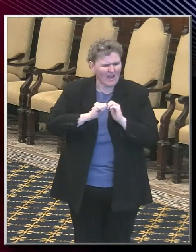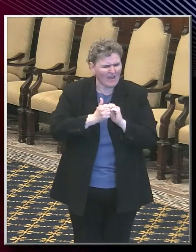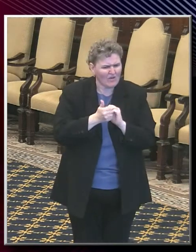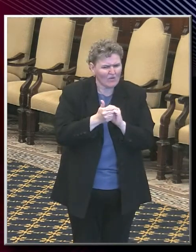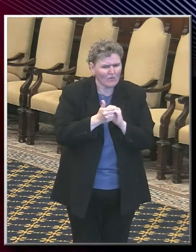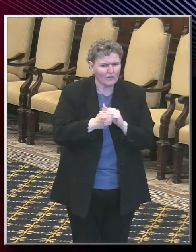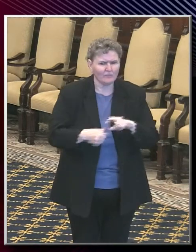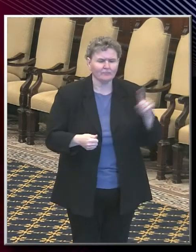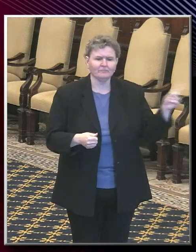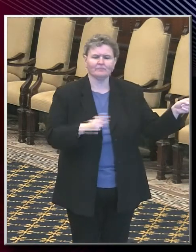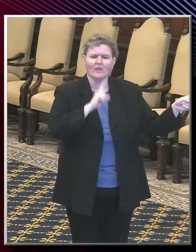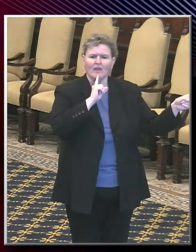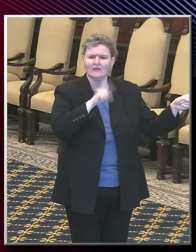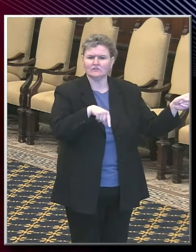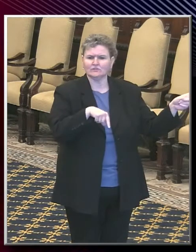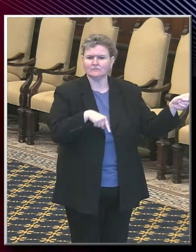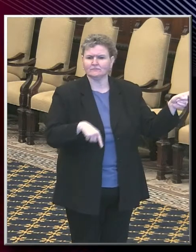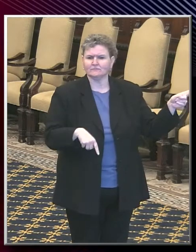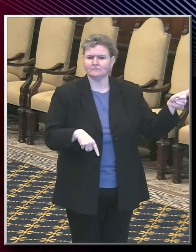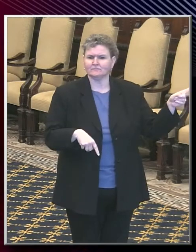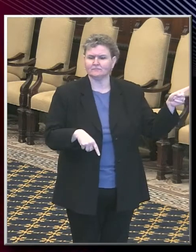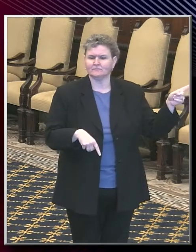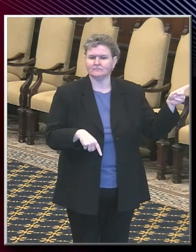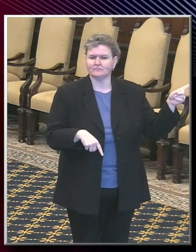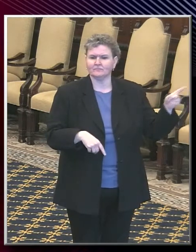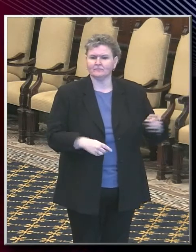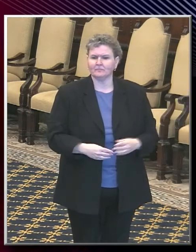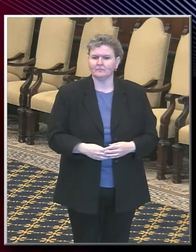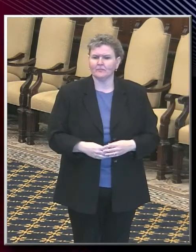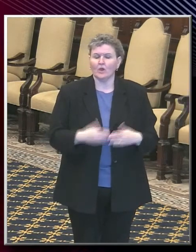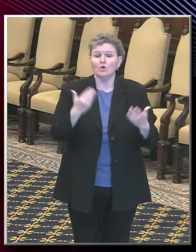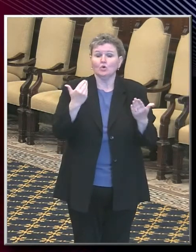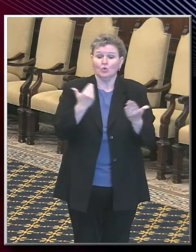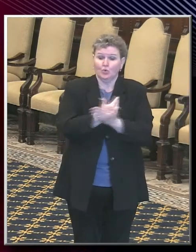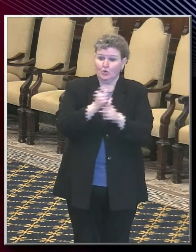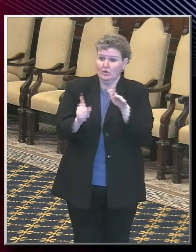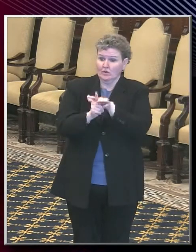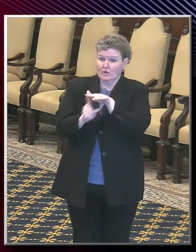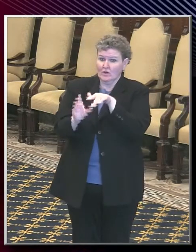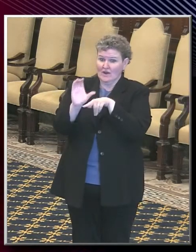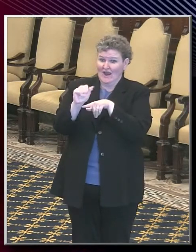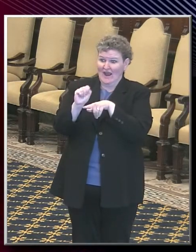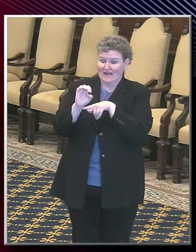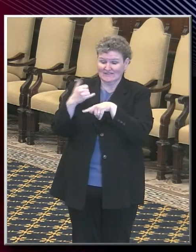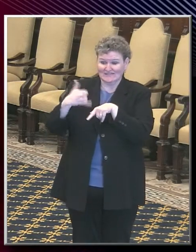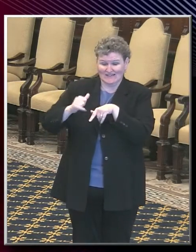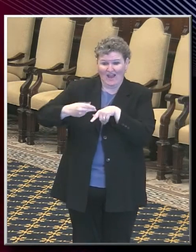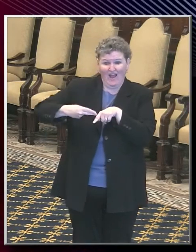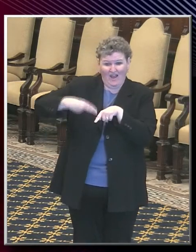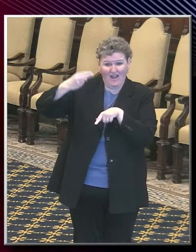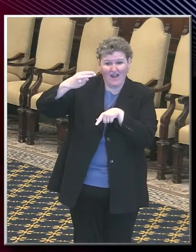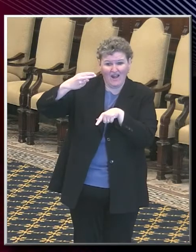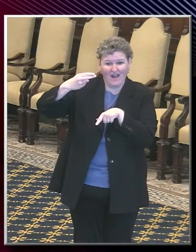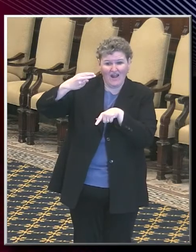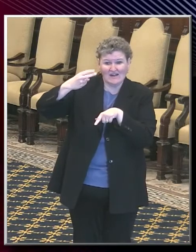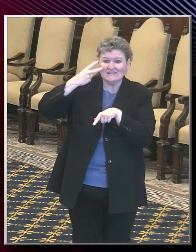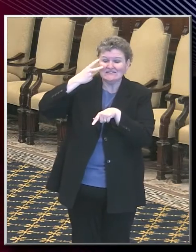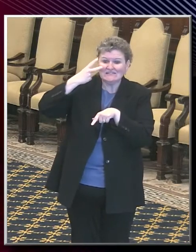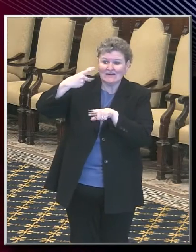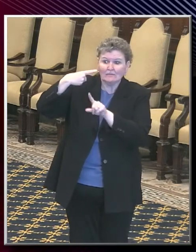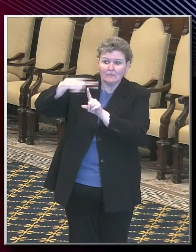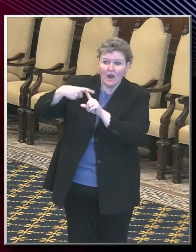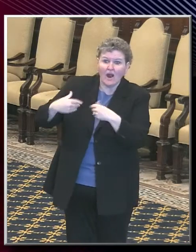Dr. Farley has expanded testing as broadly as he has, and continue to find other ways to reach out